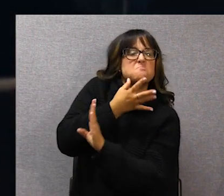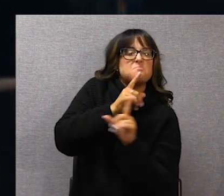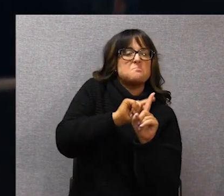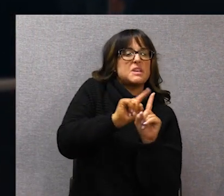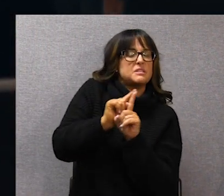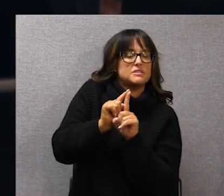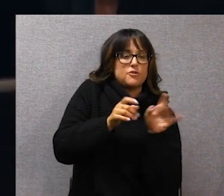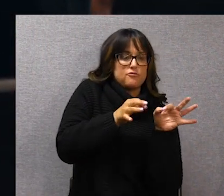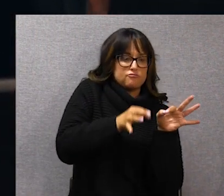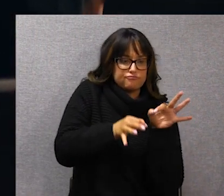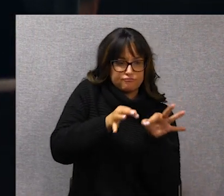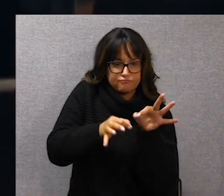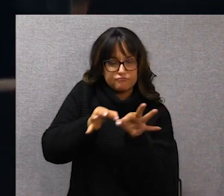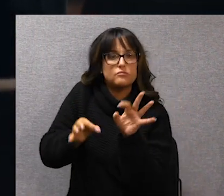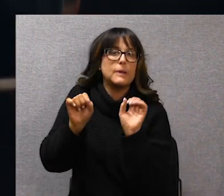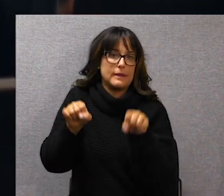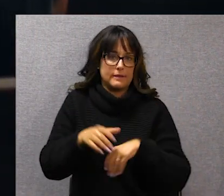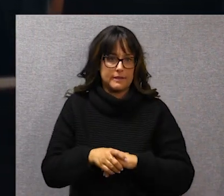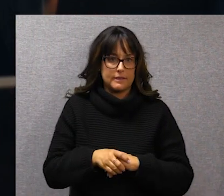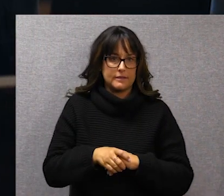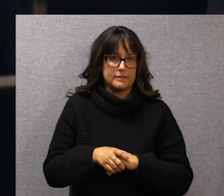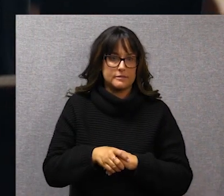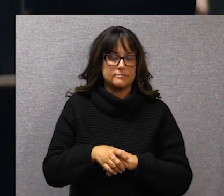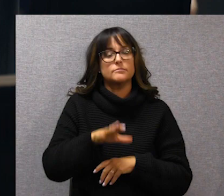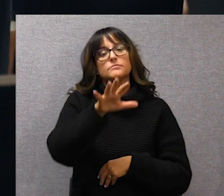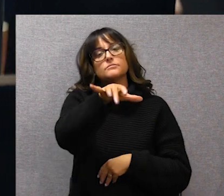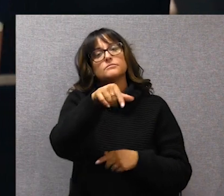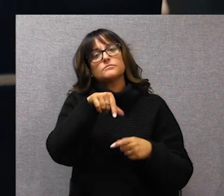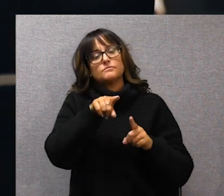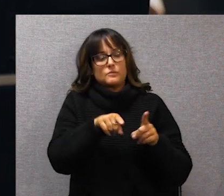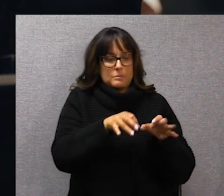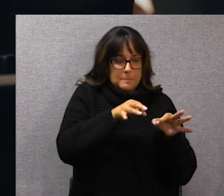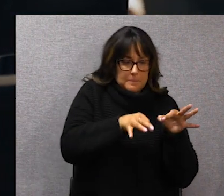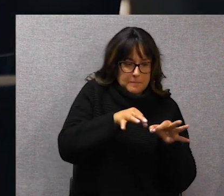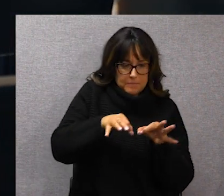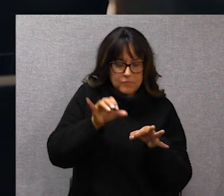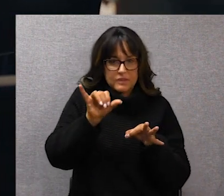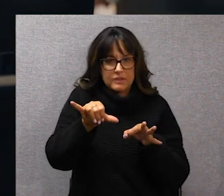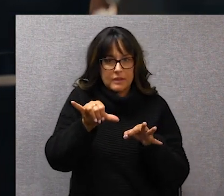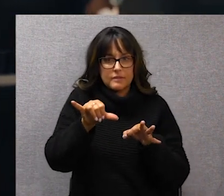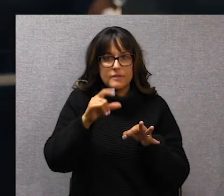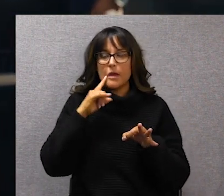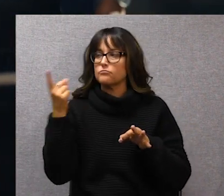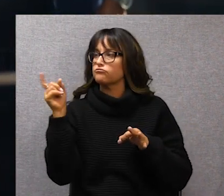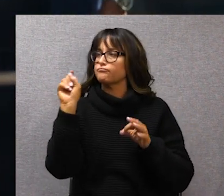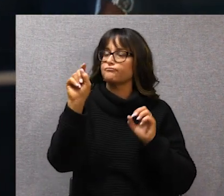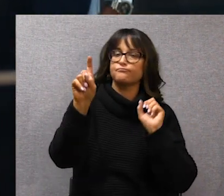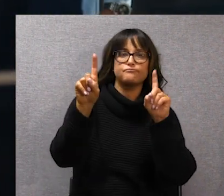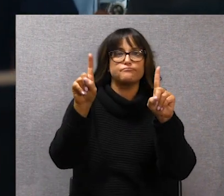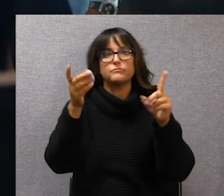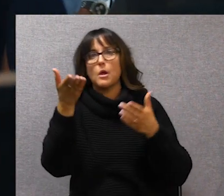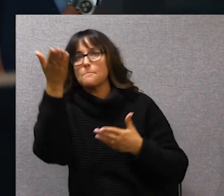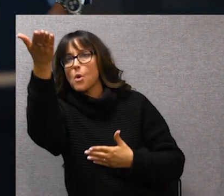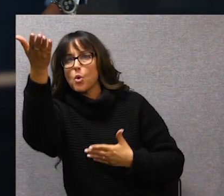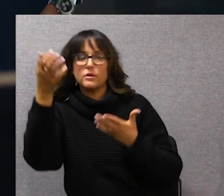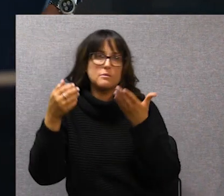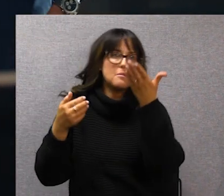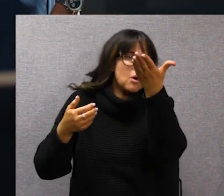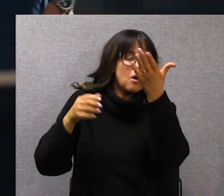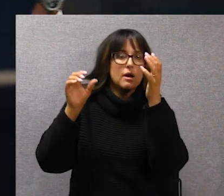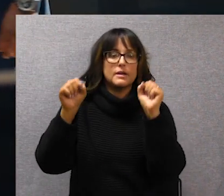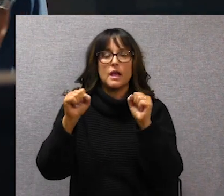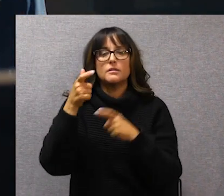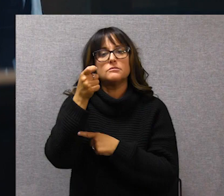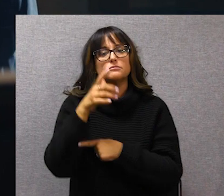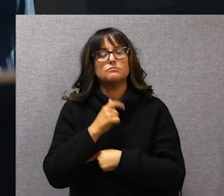court to decide certain matters with the judge. During these meetings, the judge may respond to formal requests, called motions, that